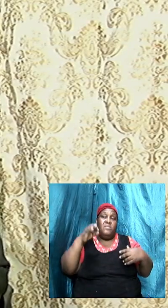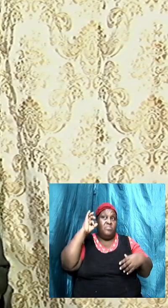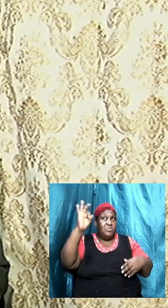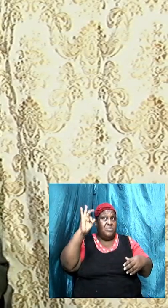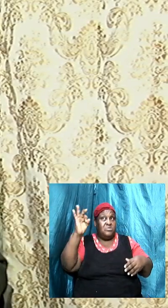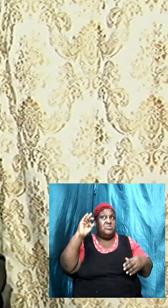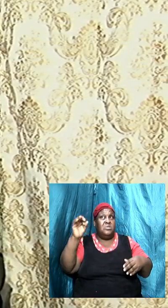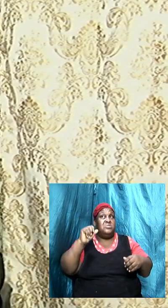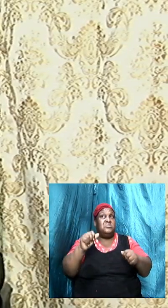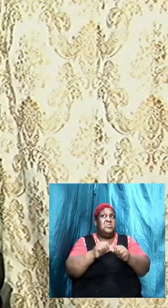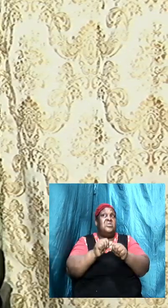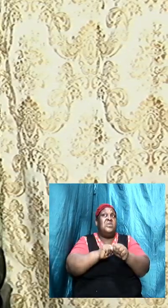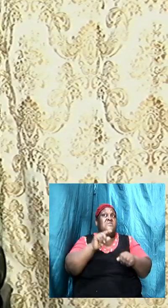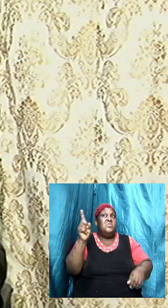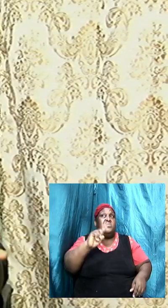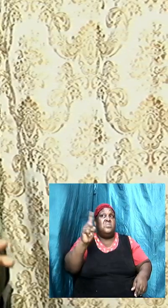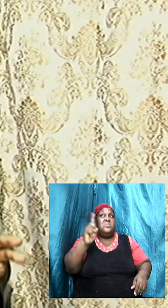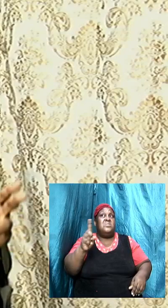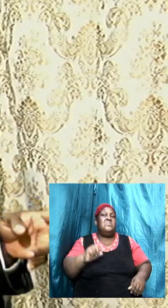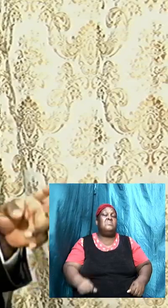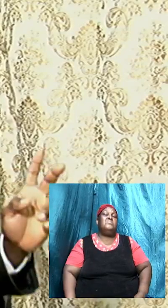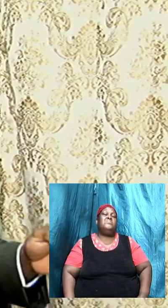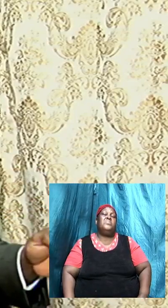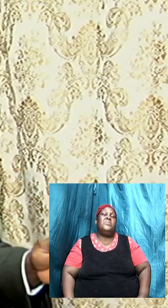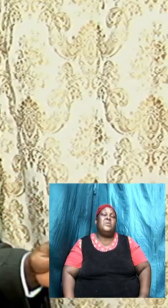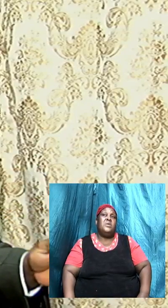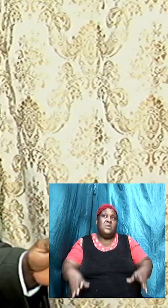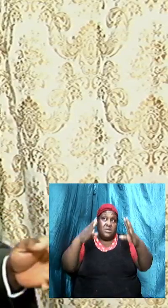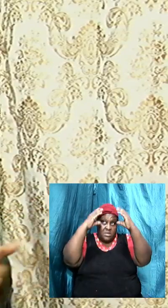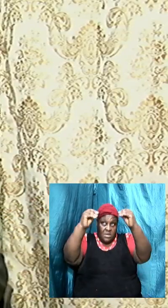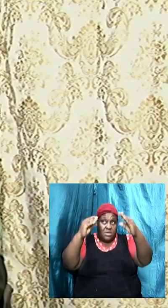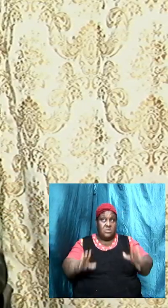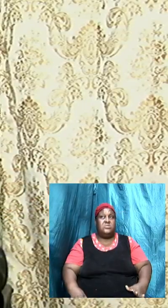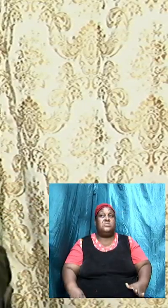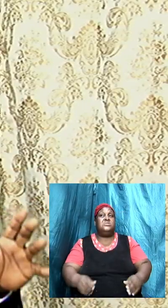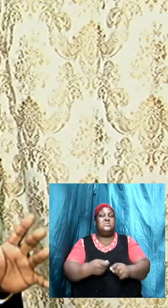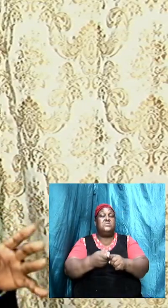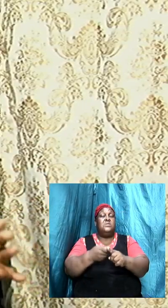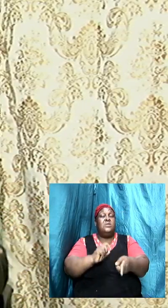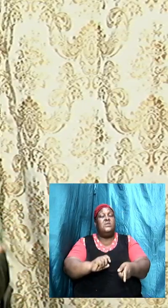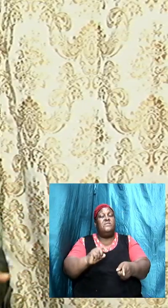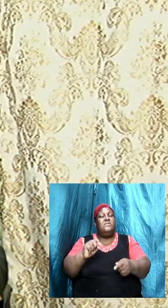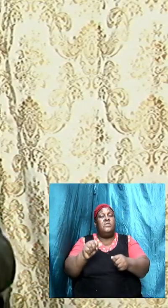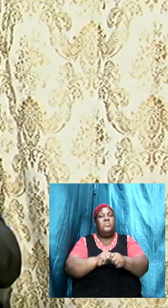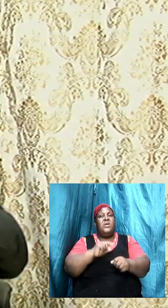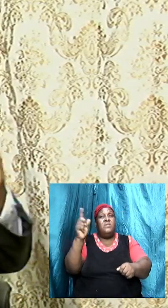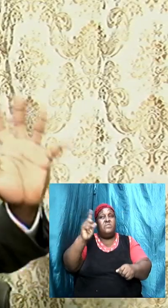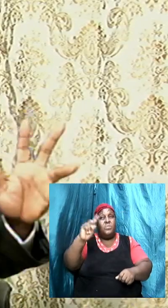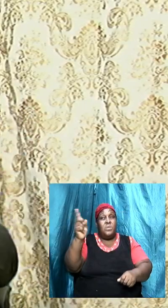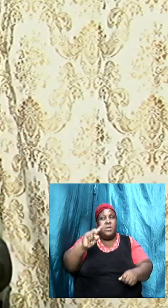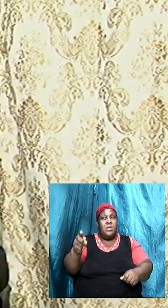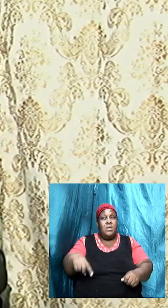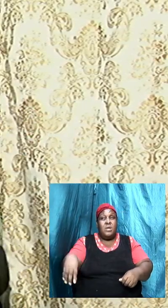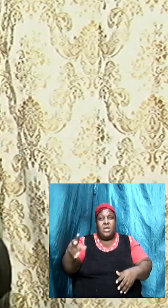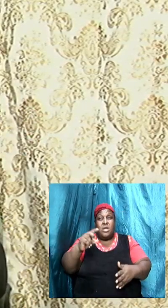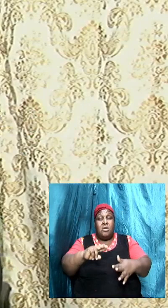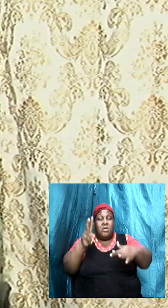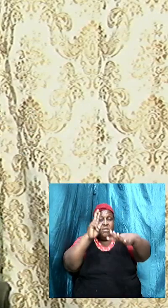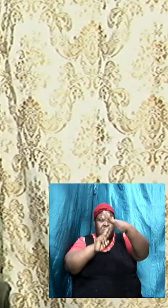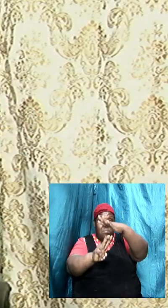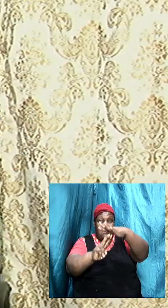everywhere, you have teachers from everywhere, you have prophets and apostles, and you can name them,